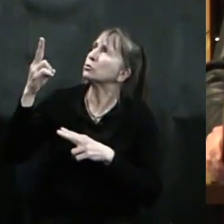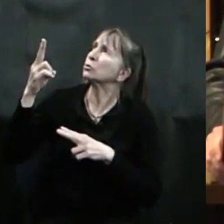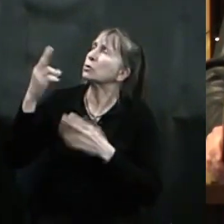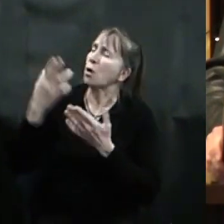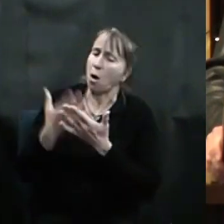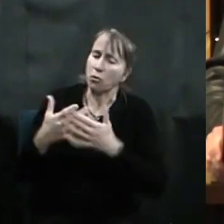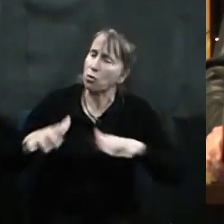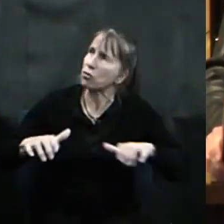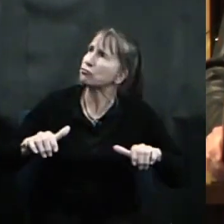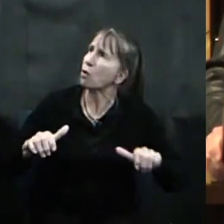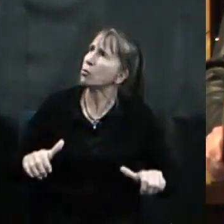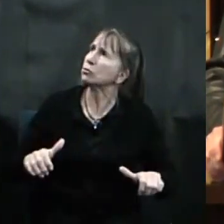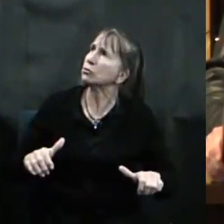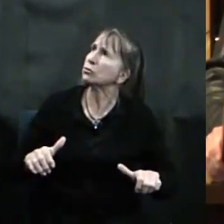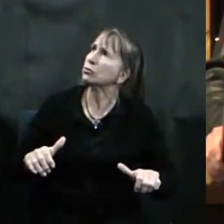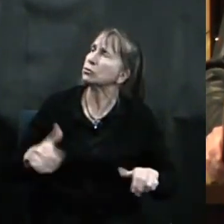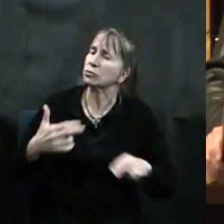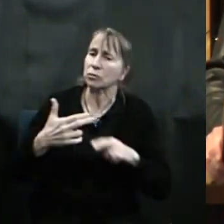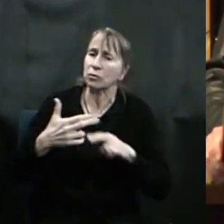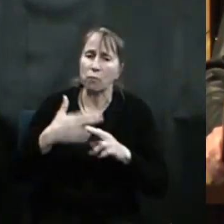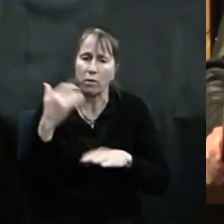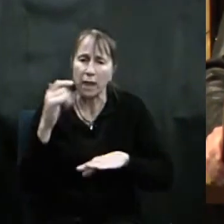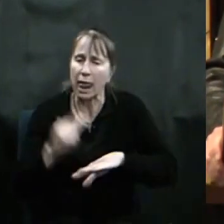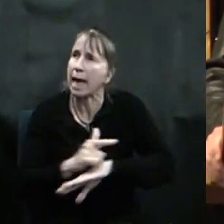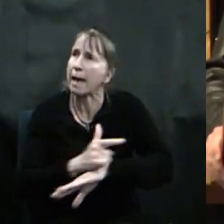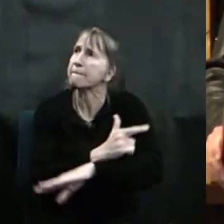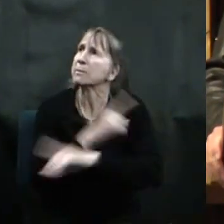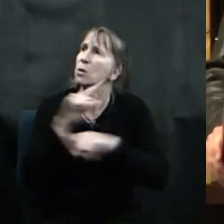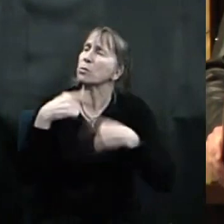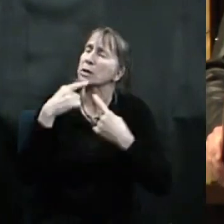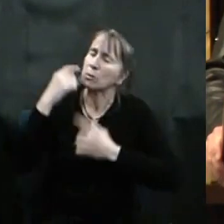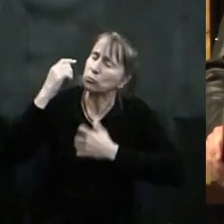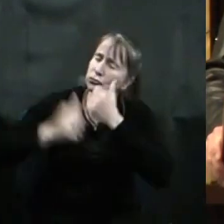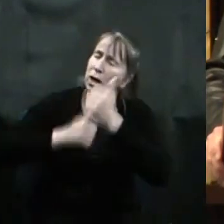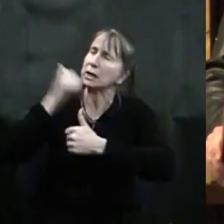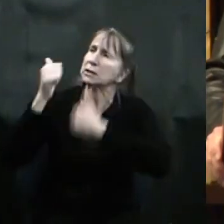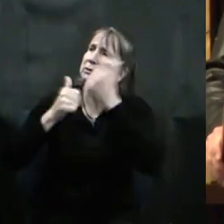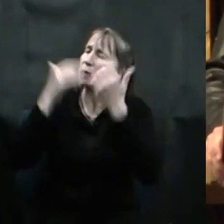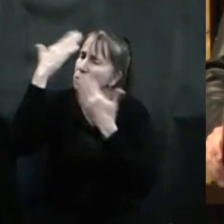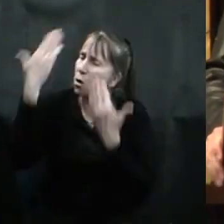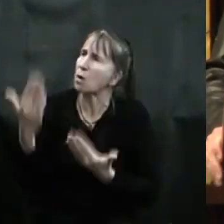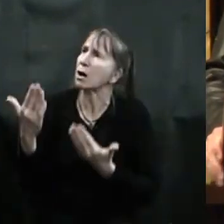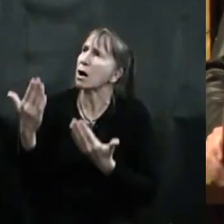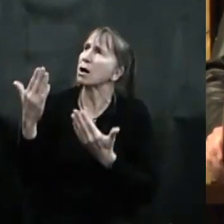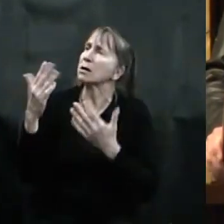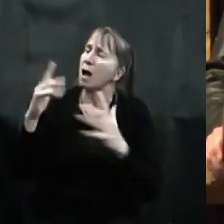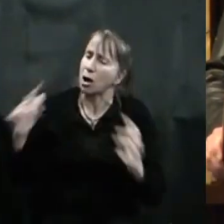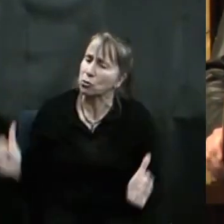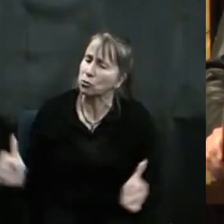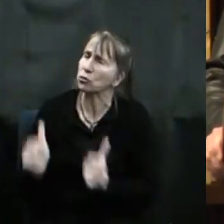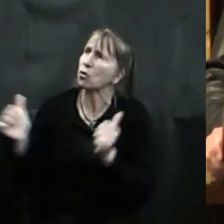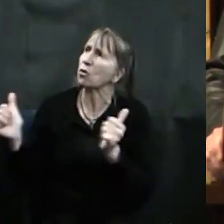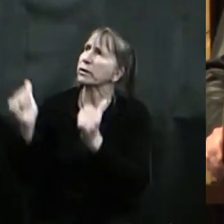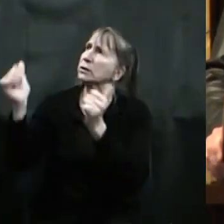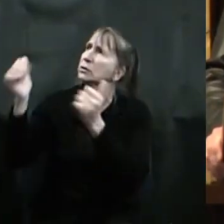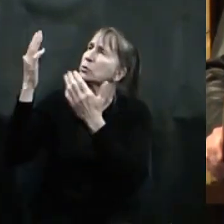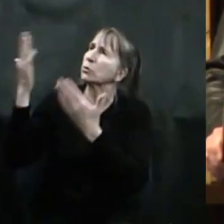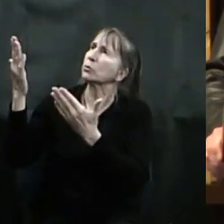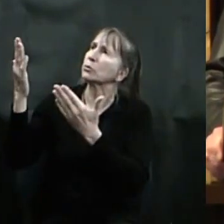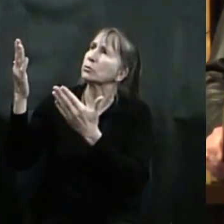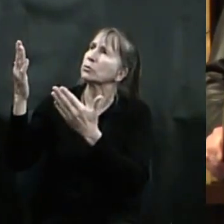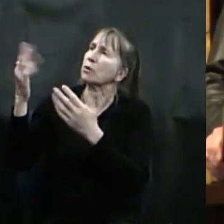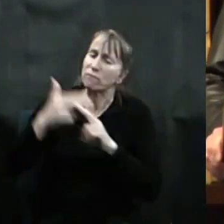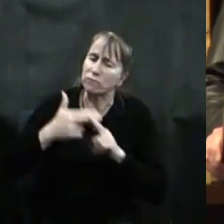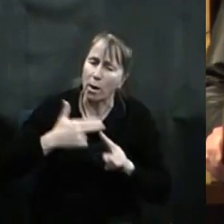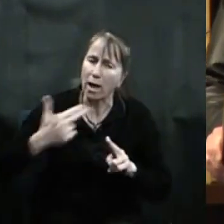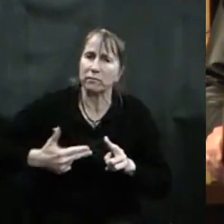Lamb, be praise and honour and glory and power